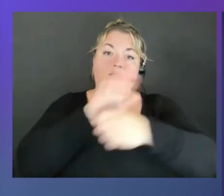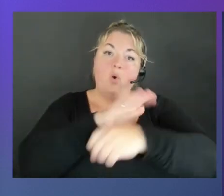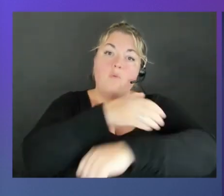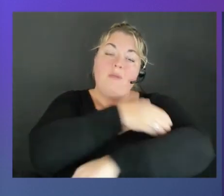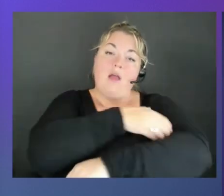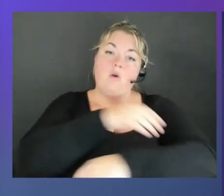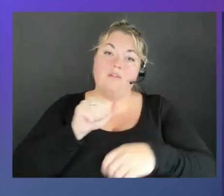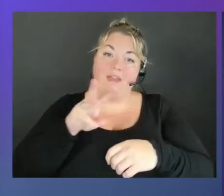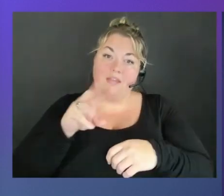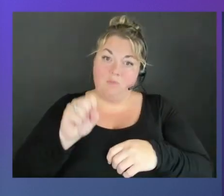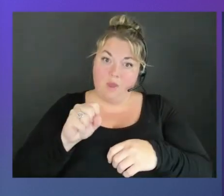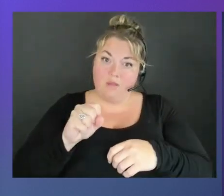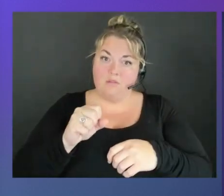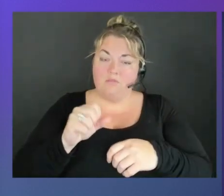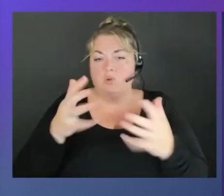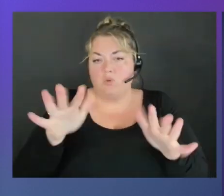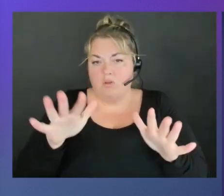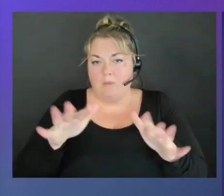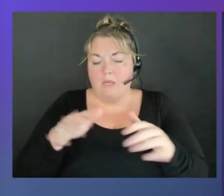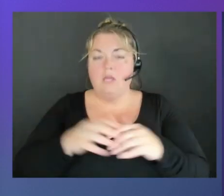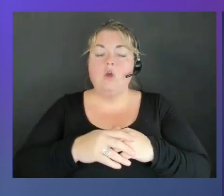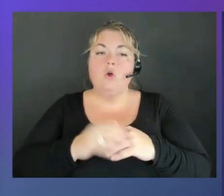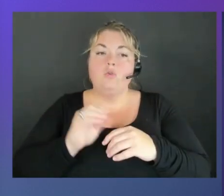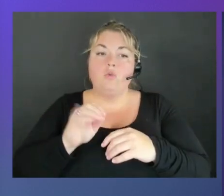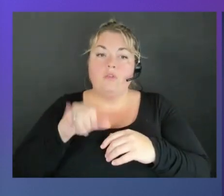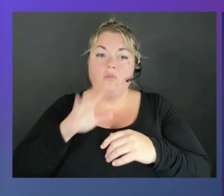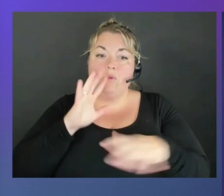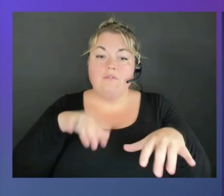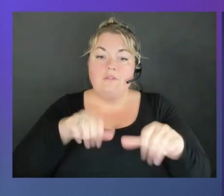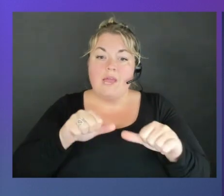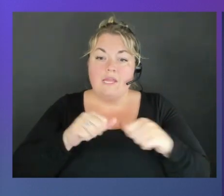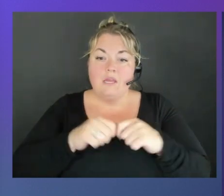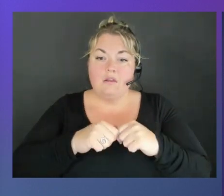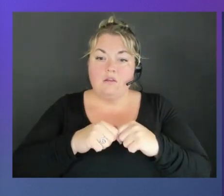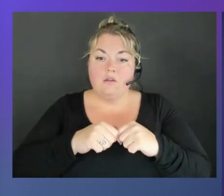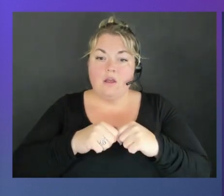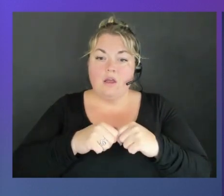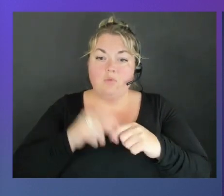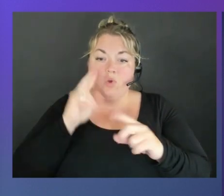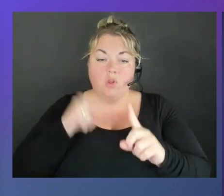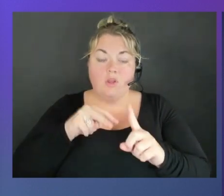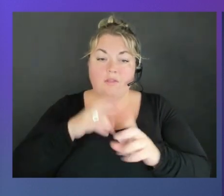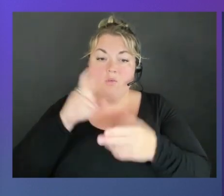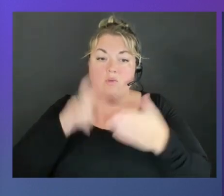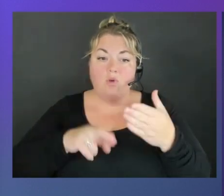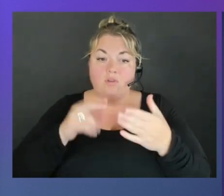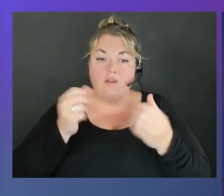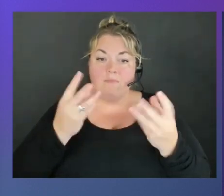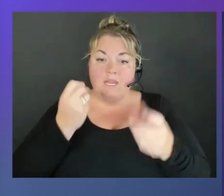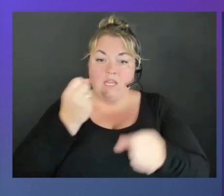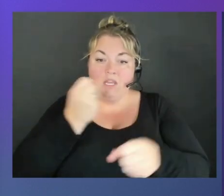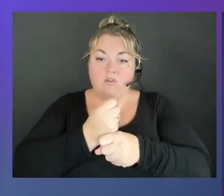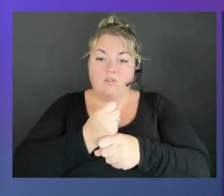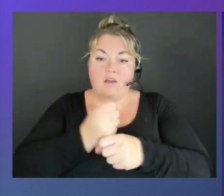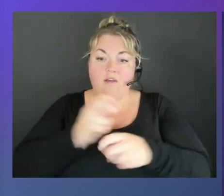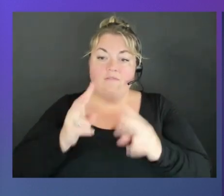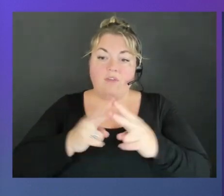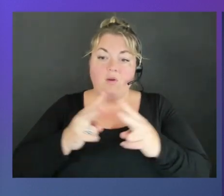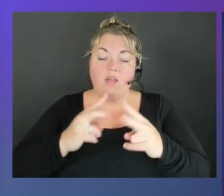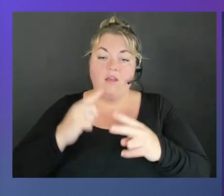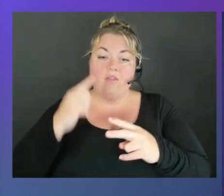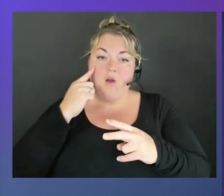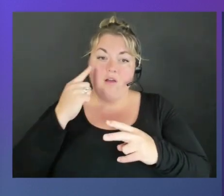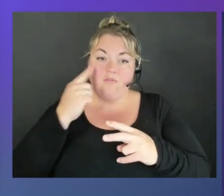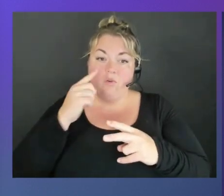Okay. But this has taken, you're looking at the result of years of very thoughtful,